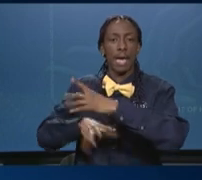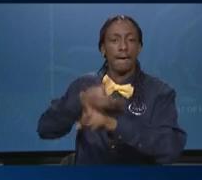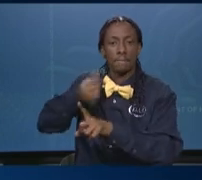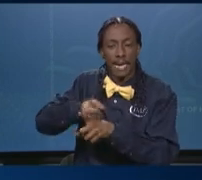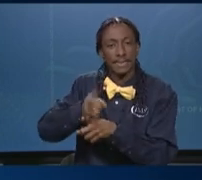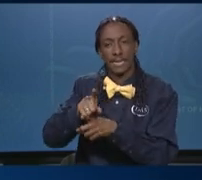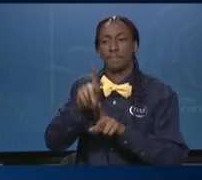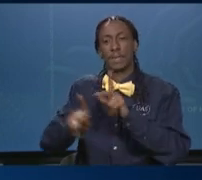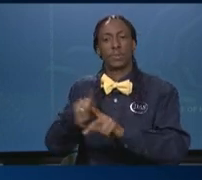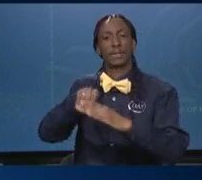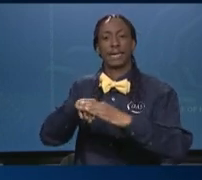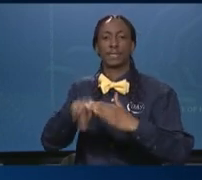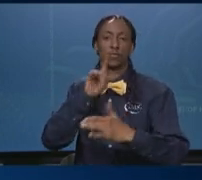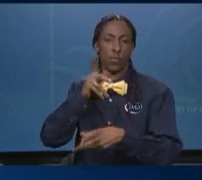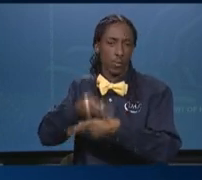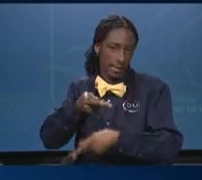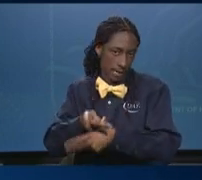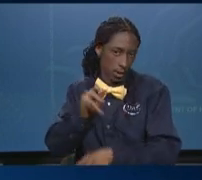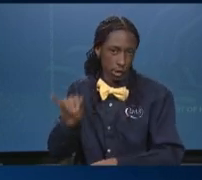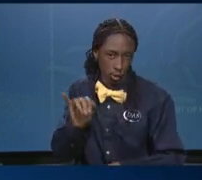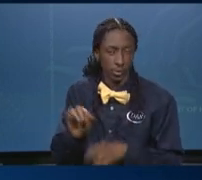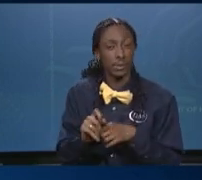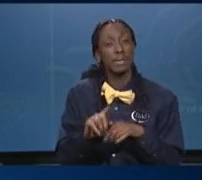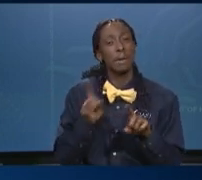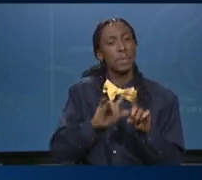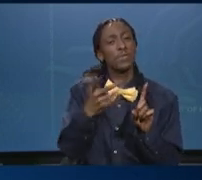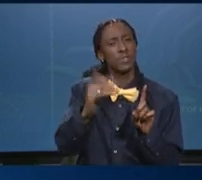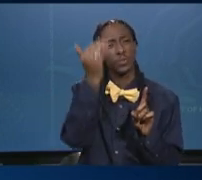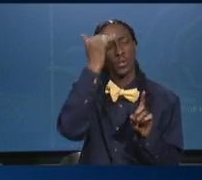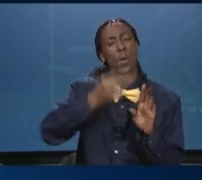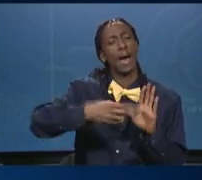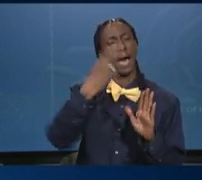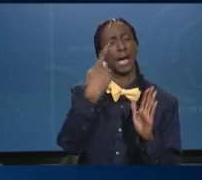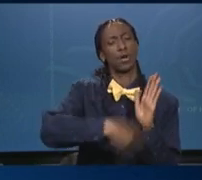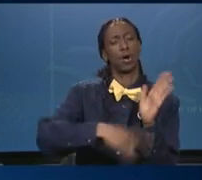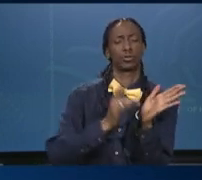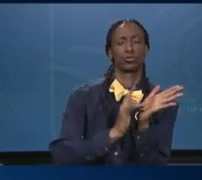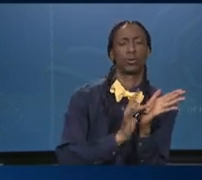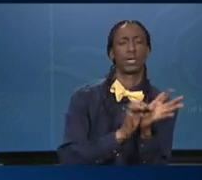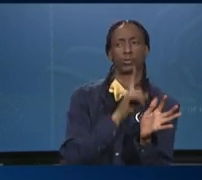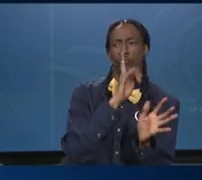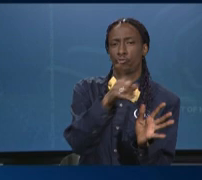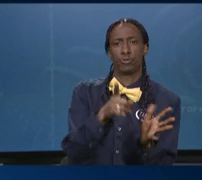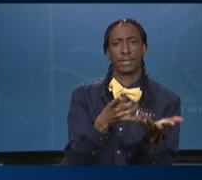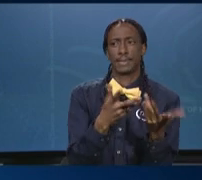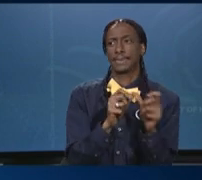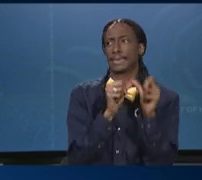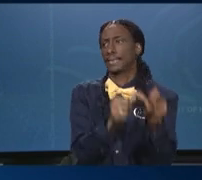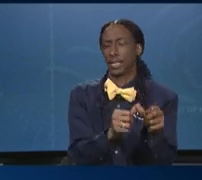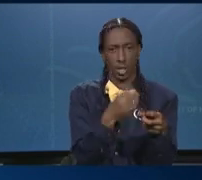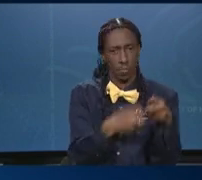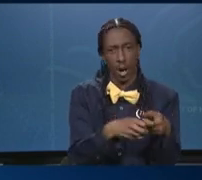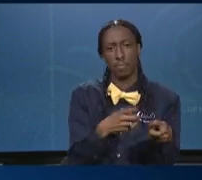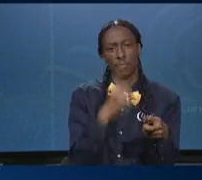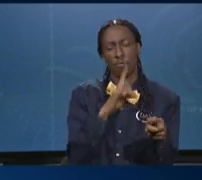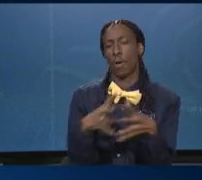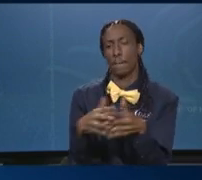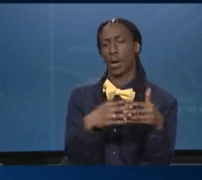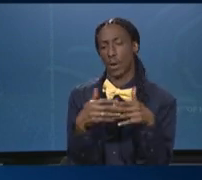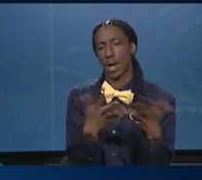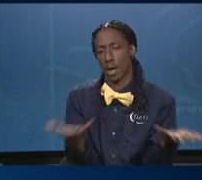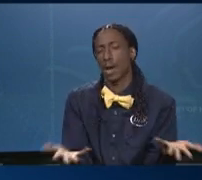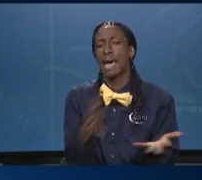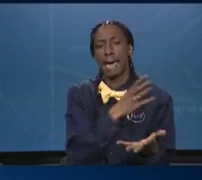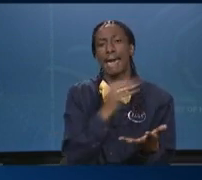I think, as you all also know, high-cost prescription drugs continues to be an issue for our nation